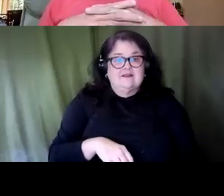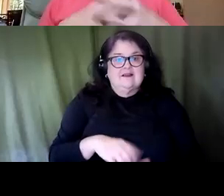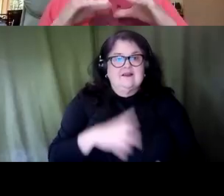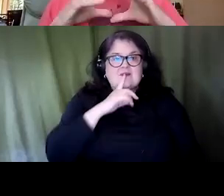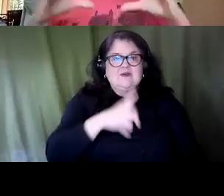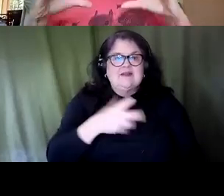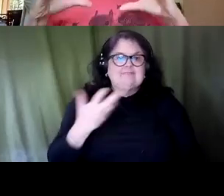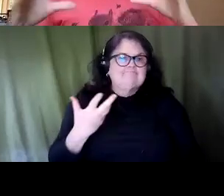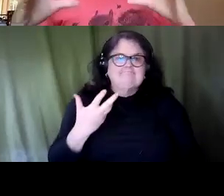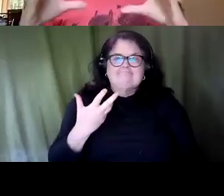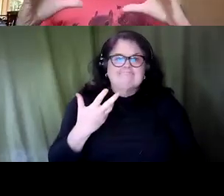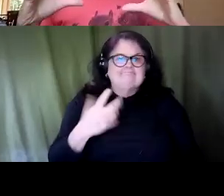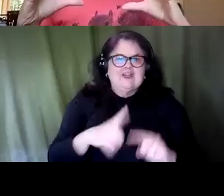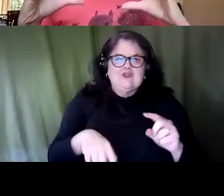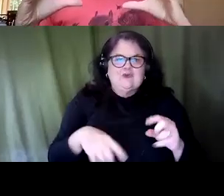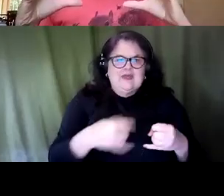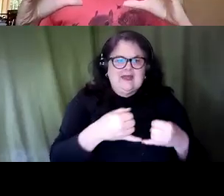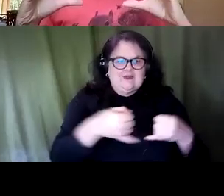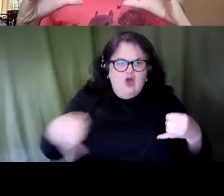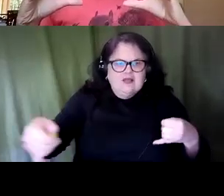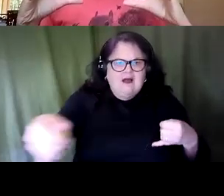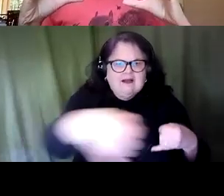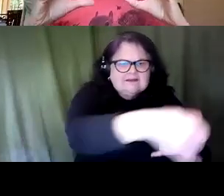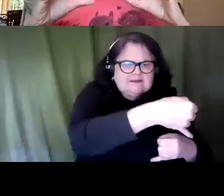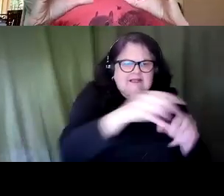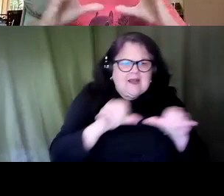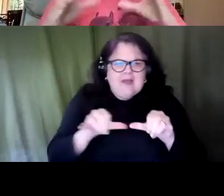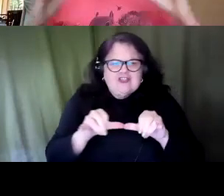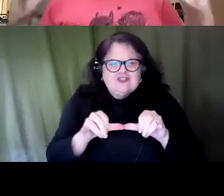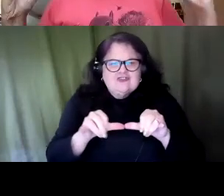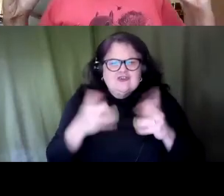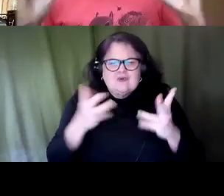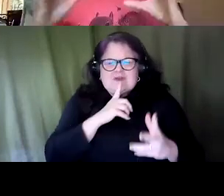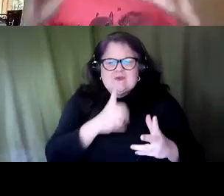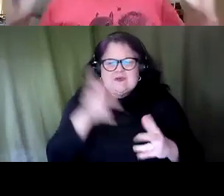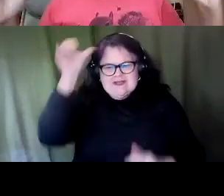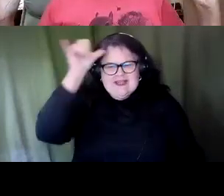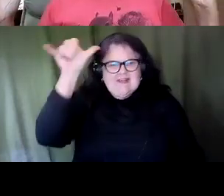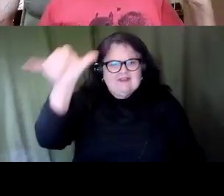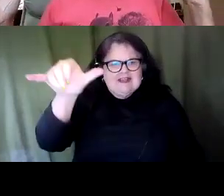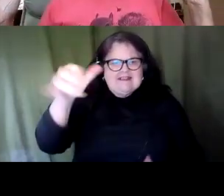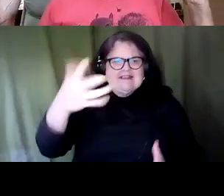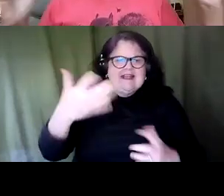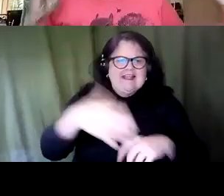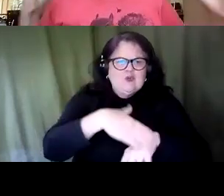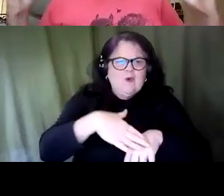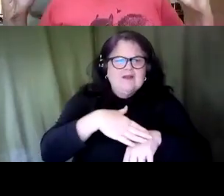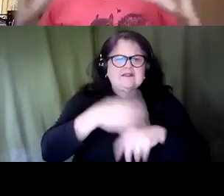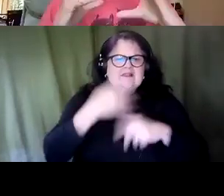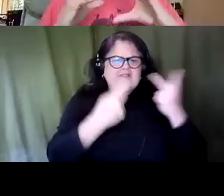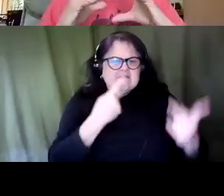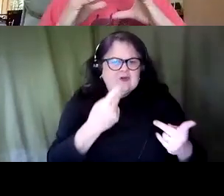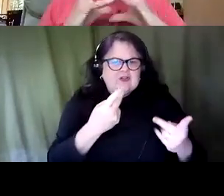you just can't draw lines around things and measure what is really just like infinite and very nuanced, visible and